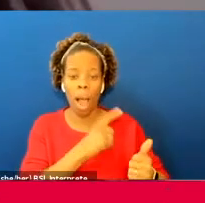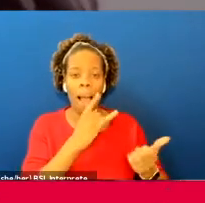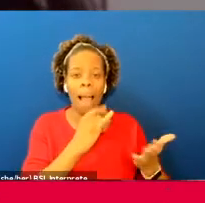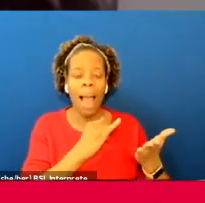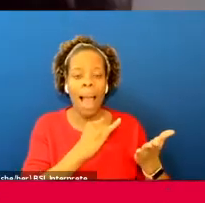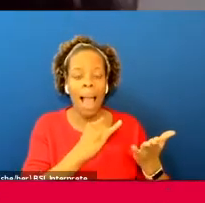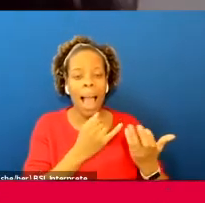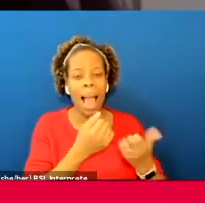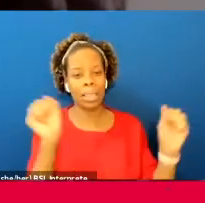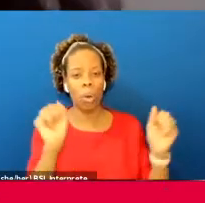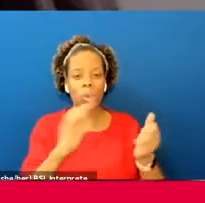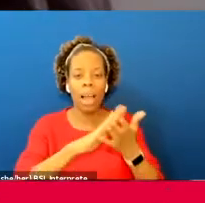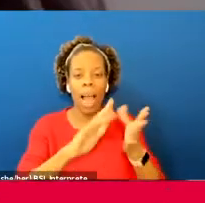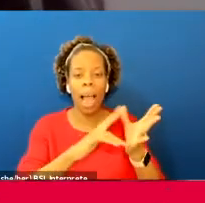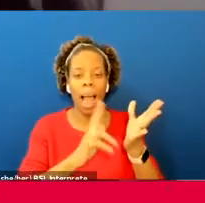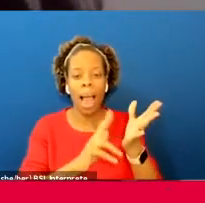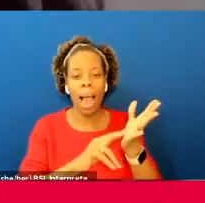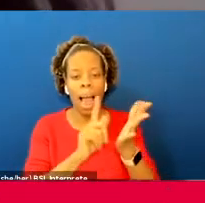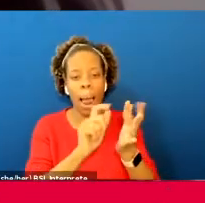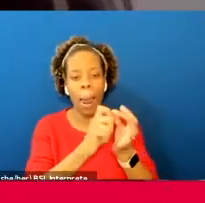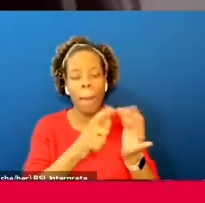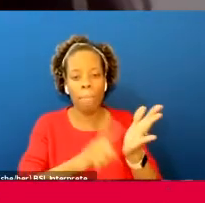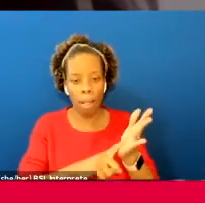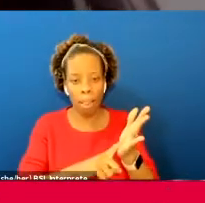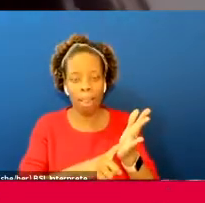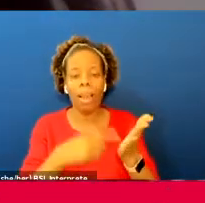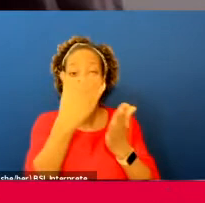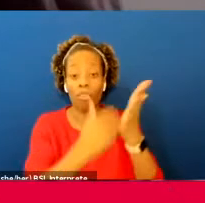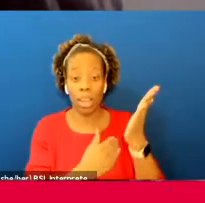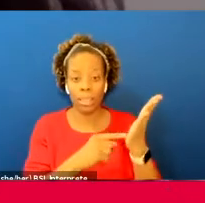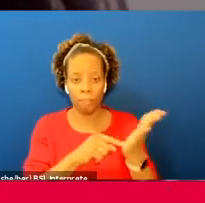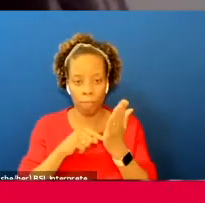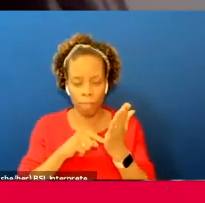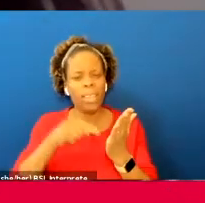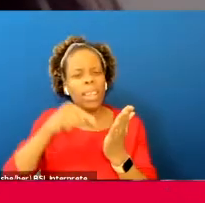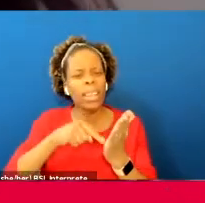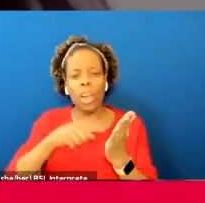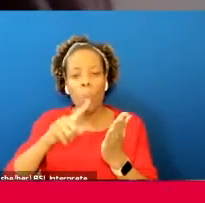Directive, which was a tactic of the Israeli Defense Force,